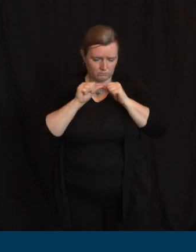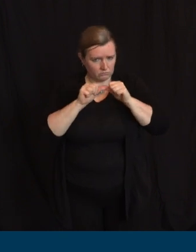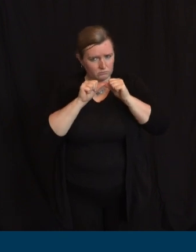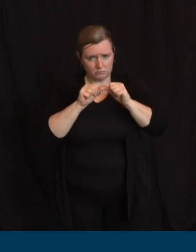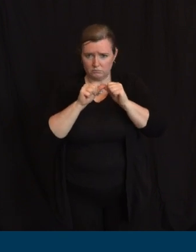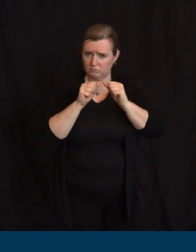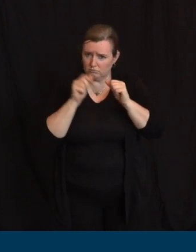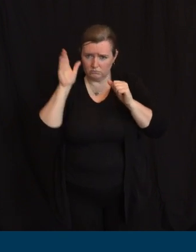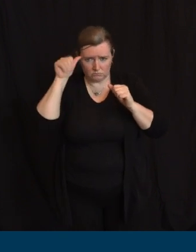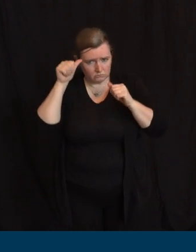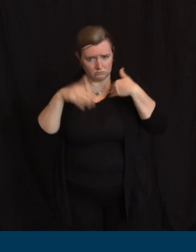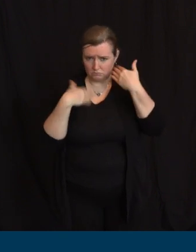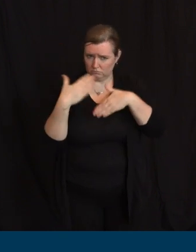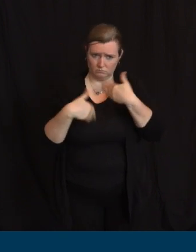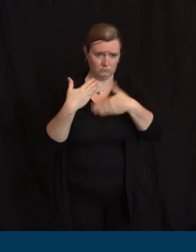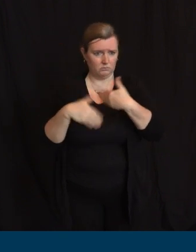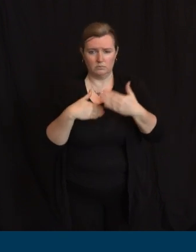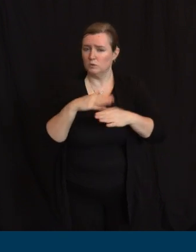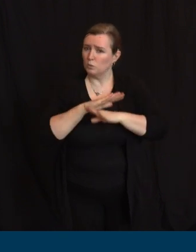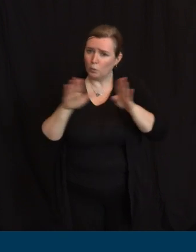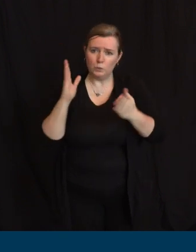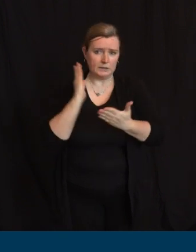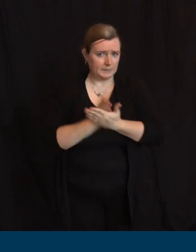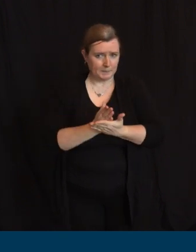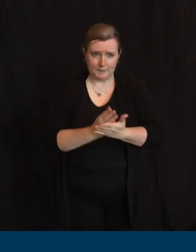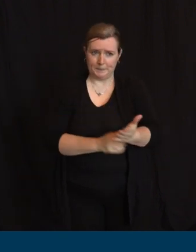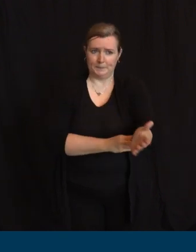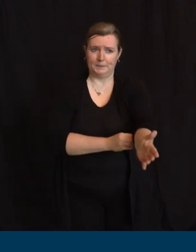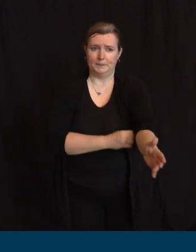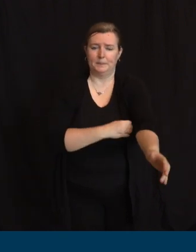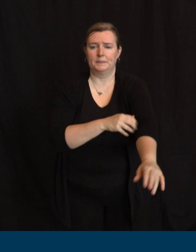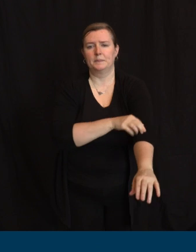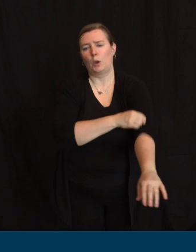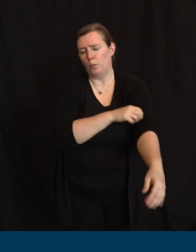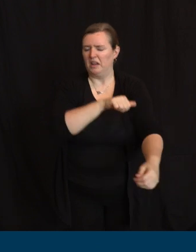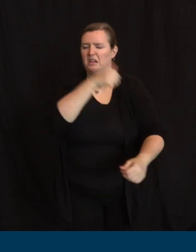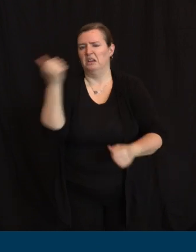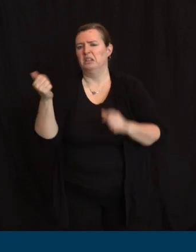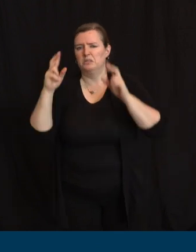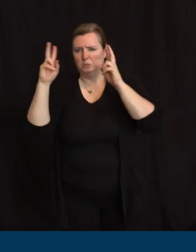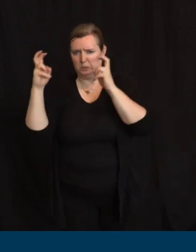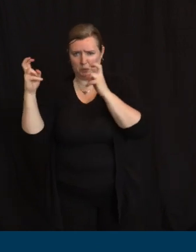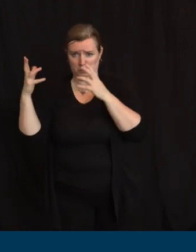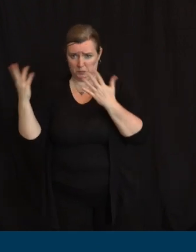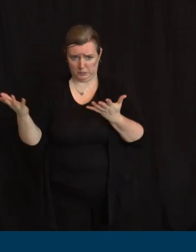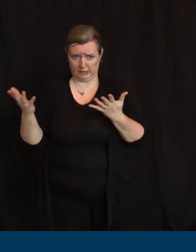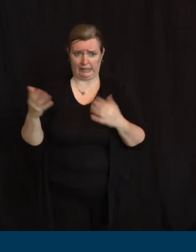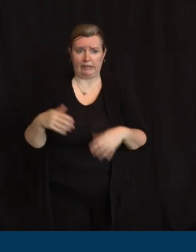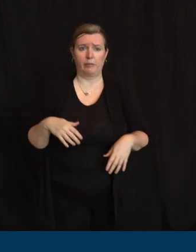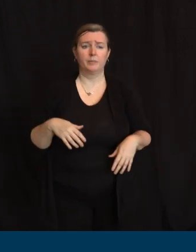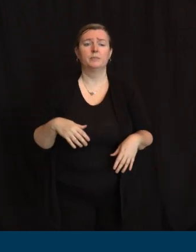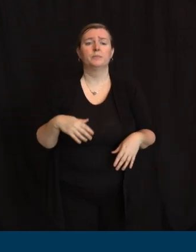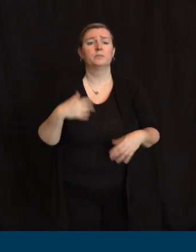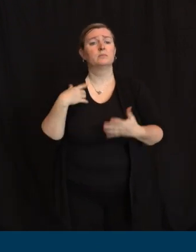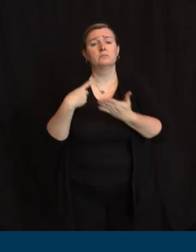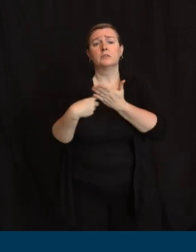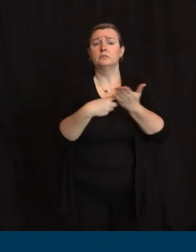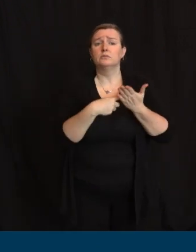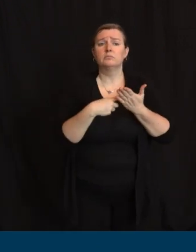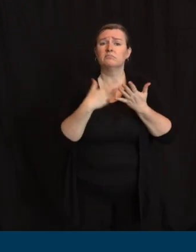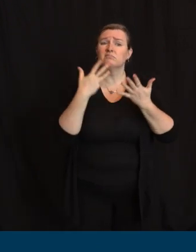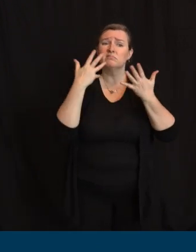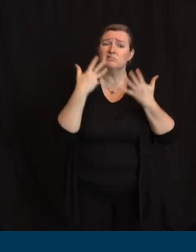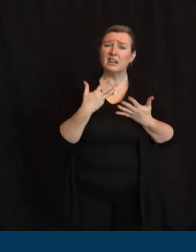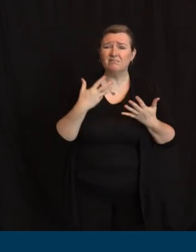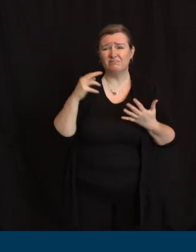Now, please allow me to switch gears to a couple of separate topics. I will first address the heavy news that came out last